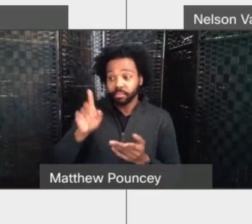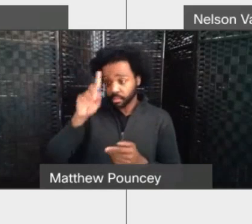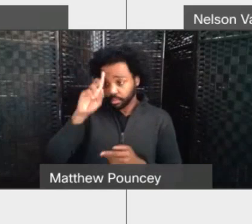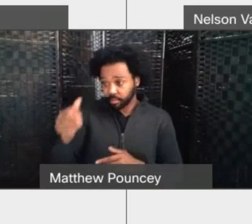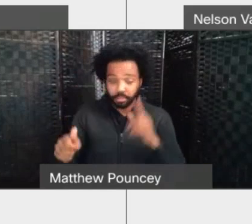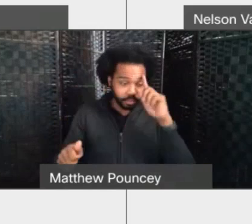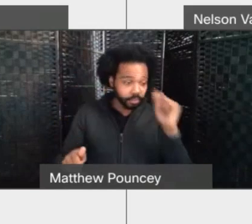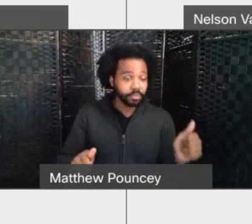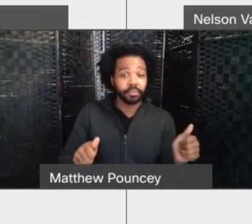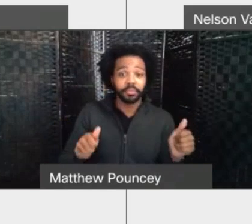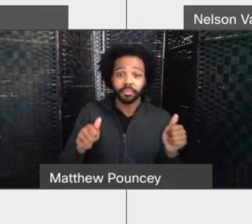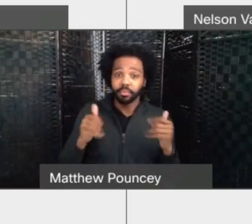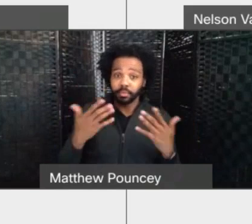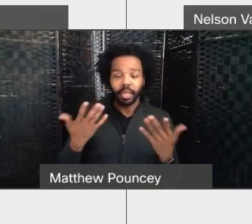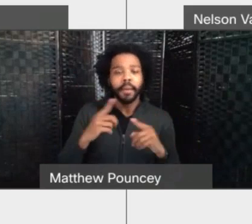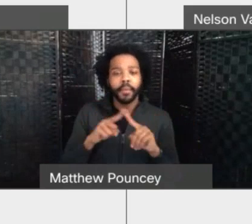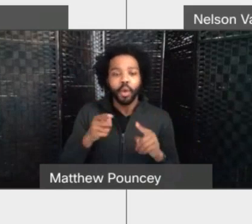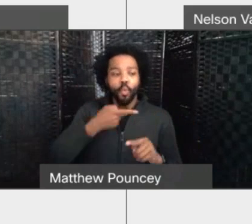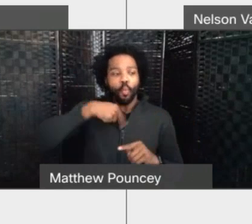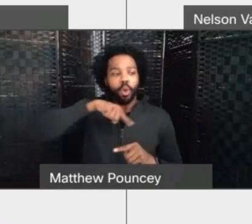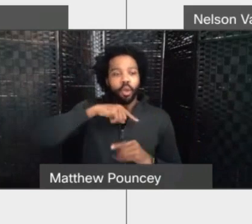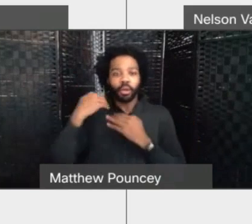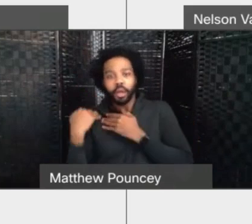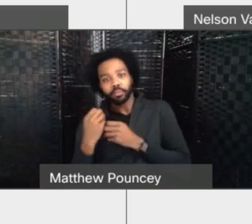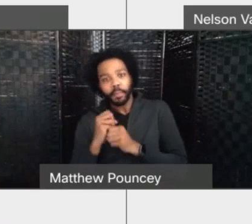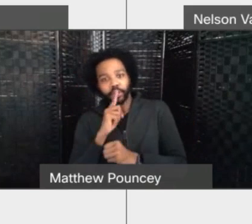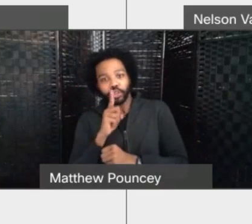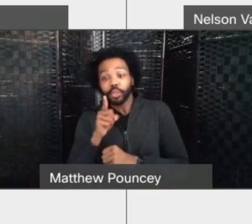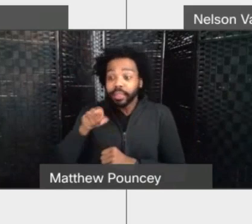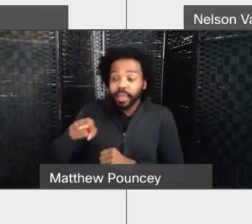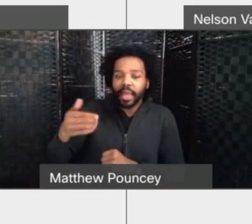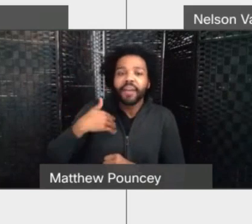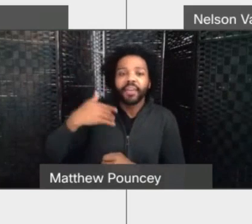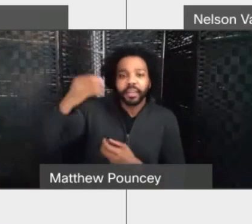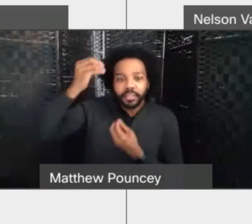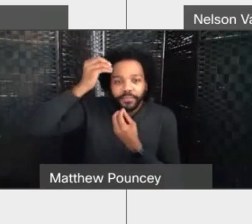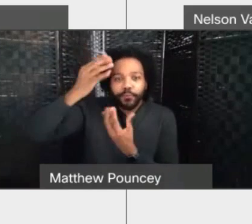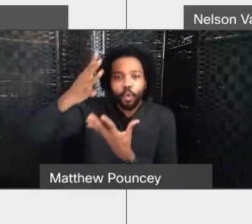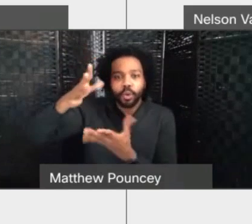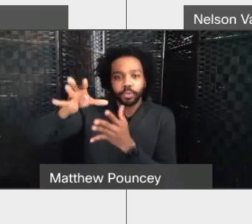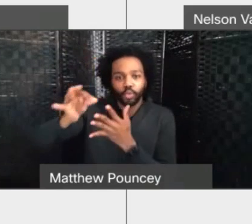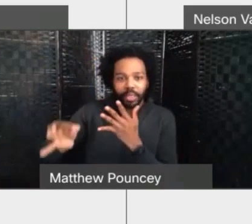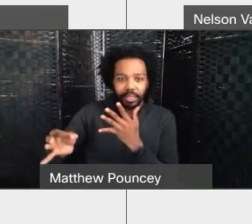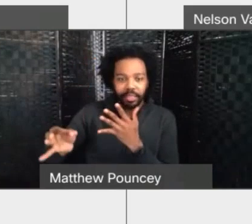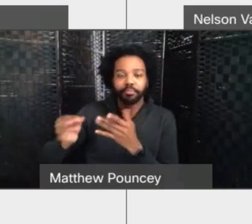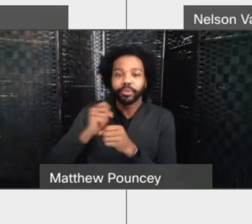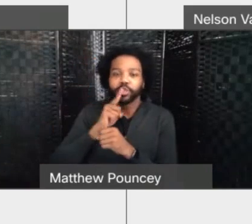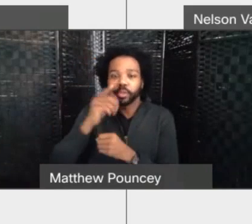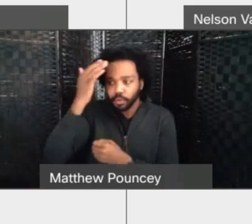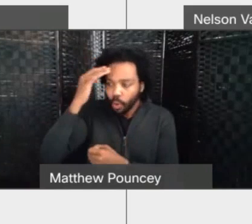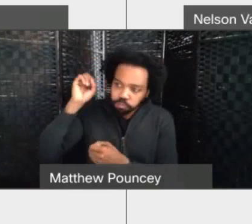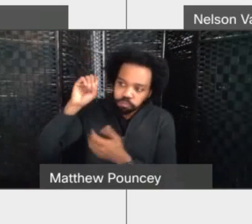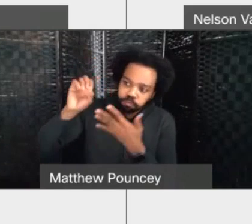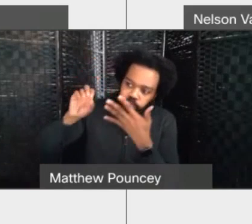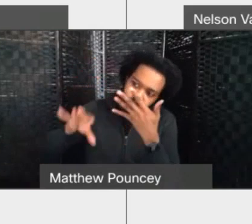informed choice. And we ensure that the providers actually support that by providing information. Because